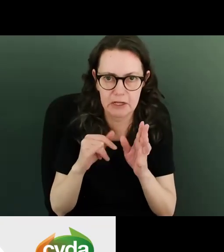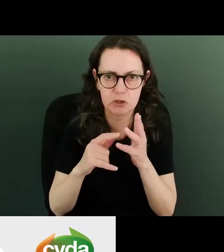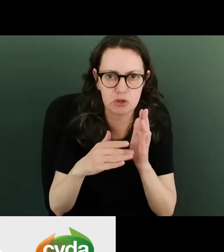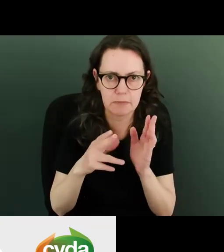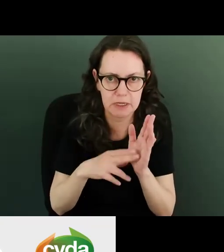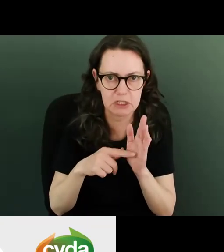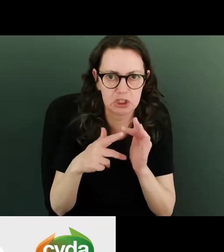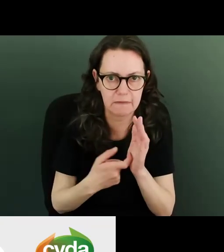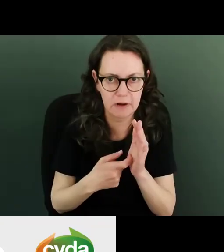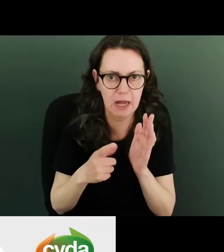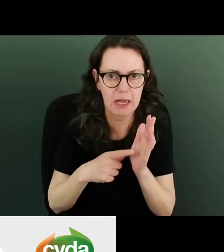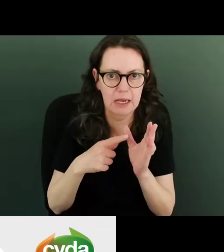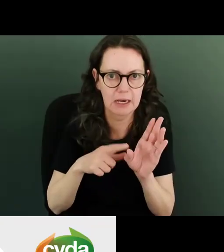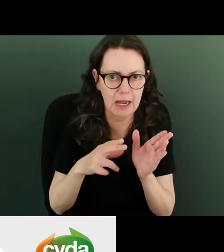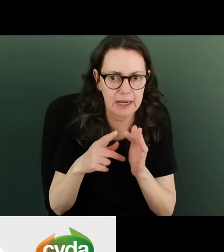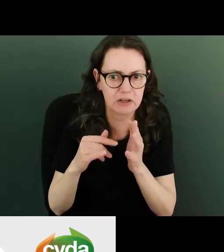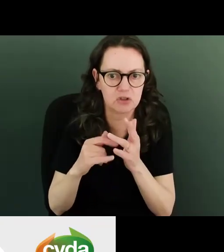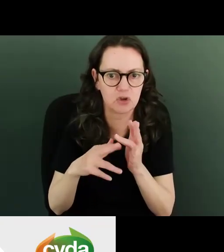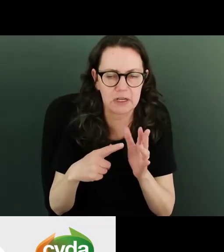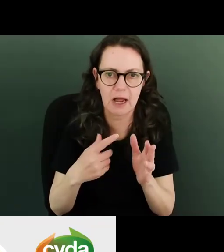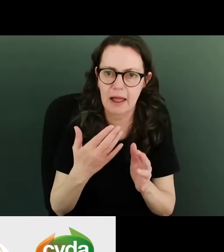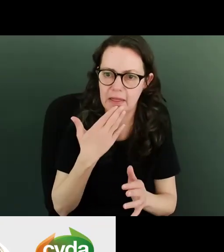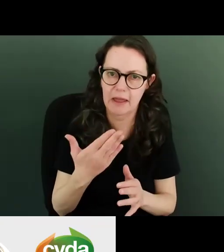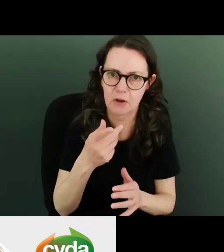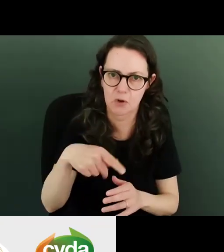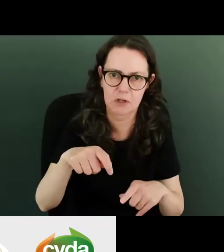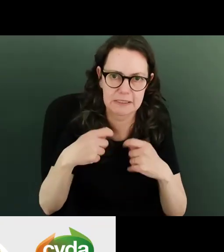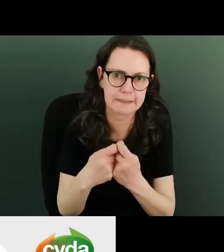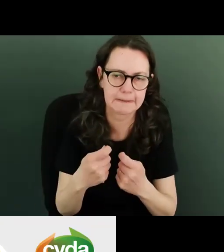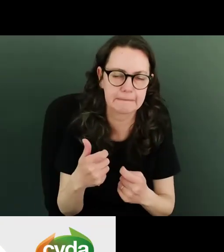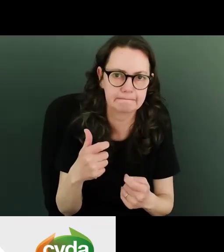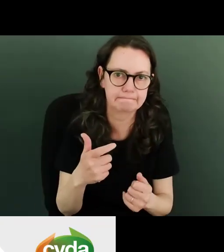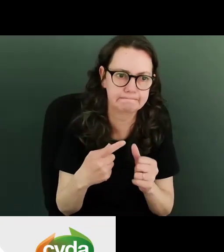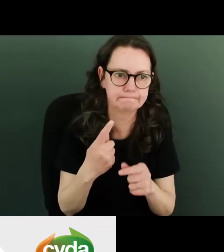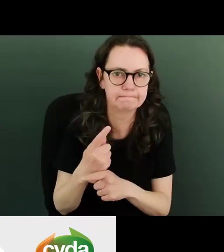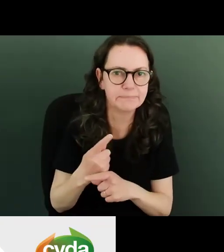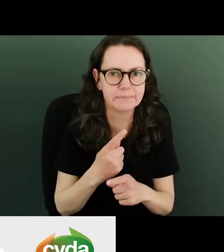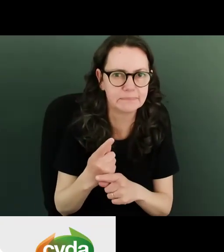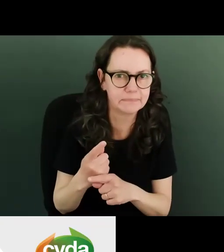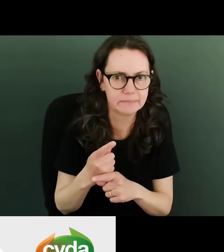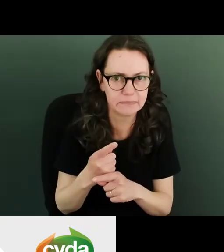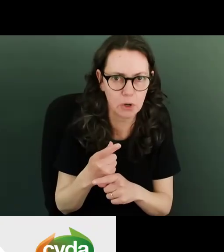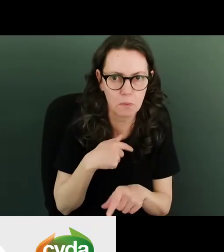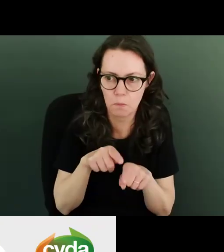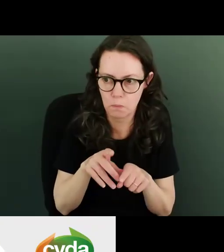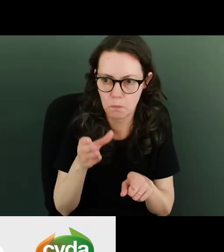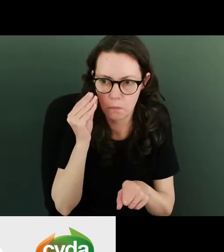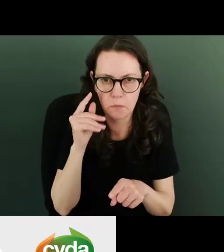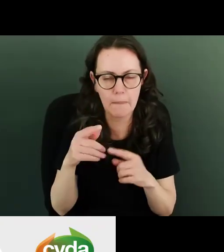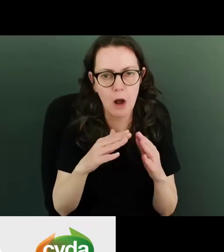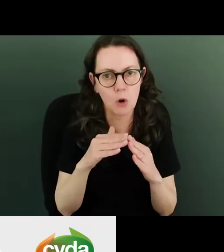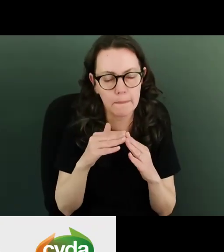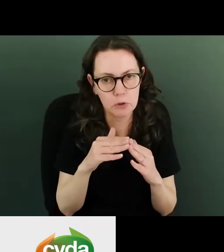Summan, Jennifer, Layne, and Sonia, thank you so much. There's been so many amazing takeaways around